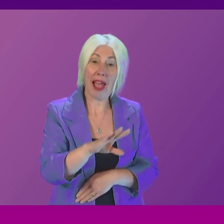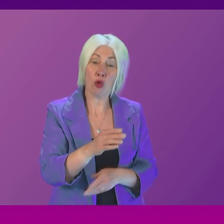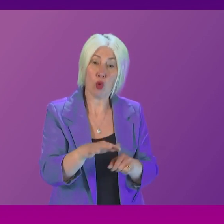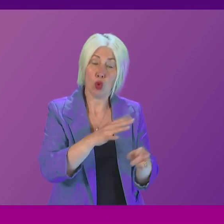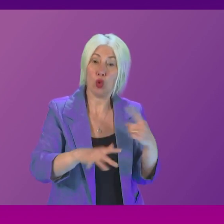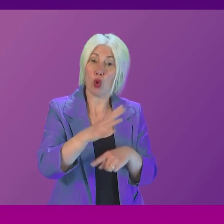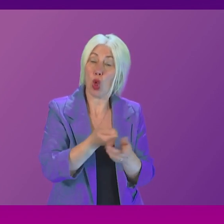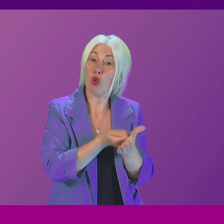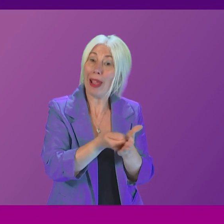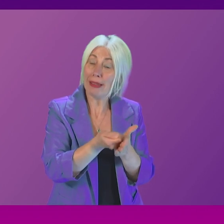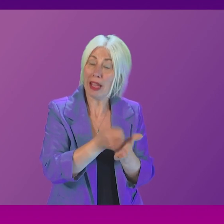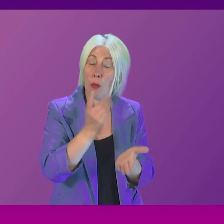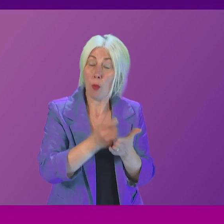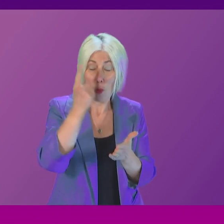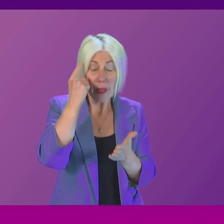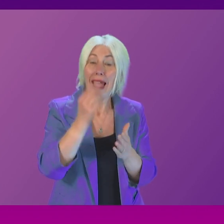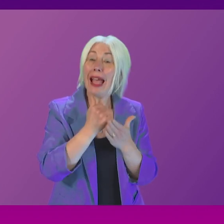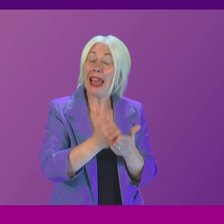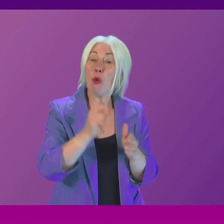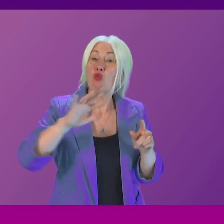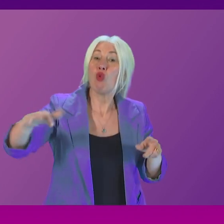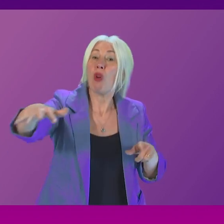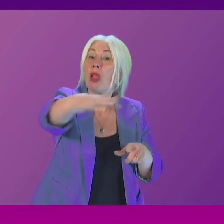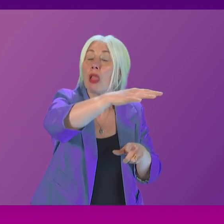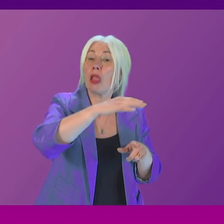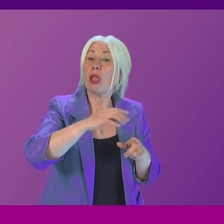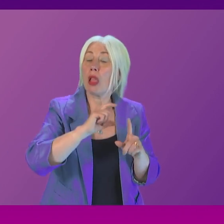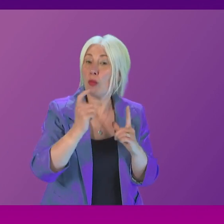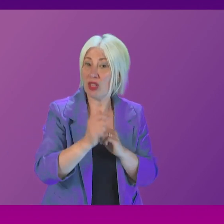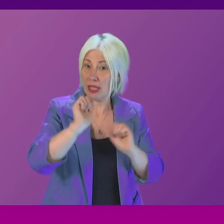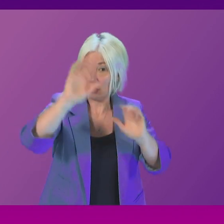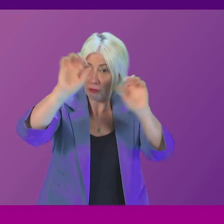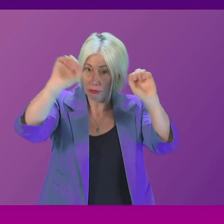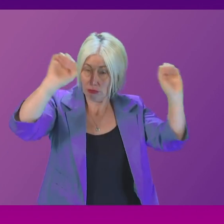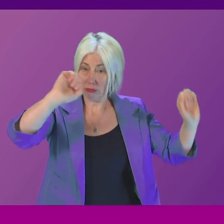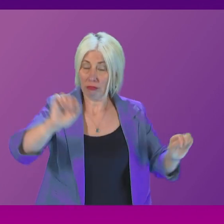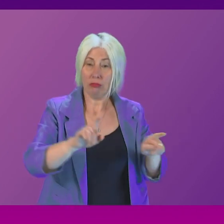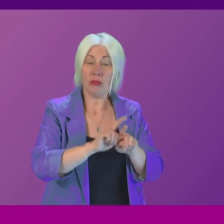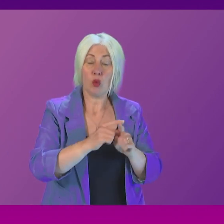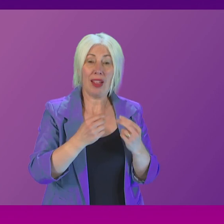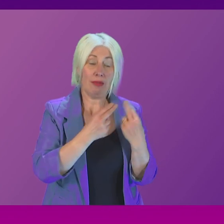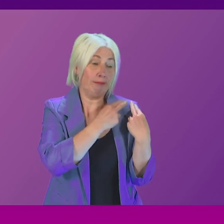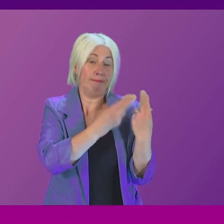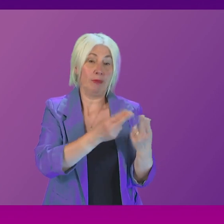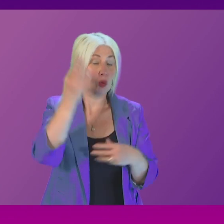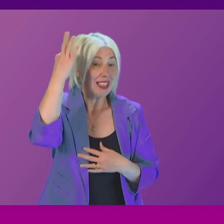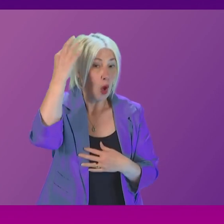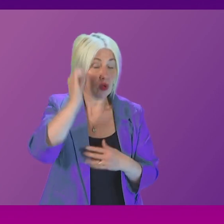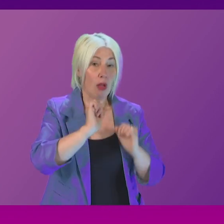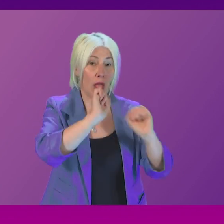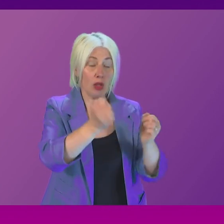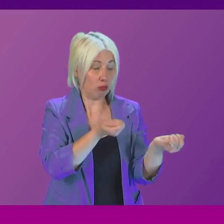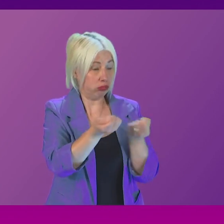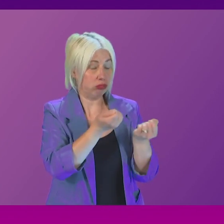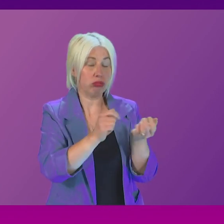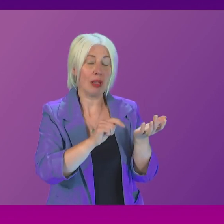can help, particularly in rural communities, in addition to giving local authorities more power in relation to council tax and